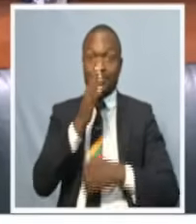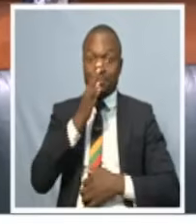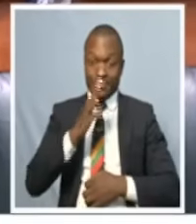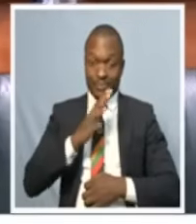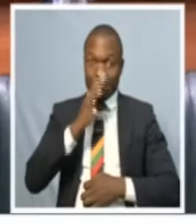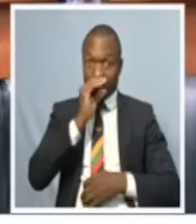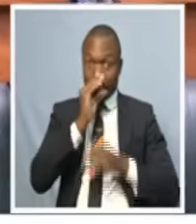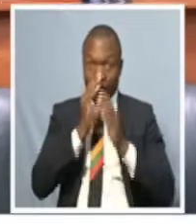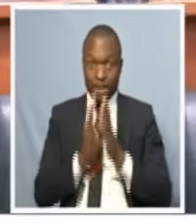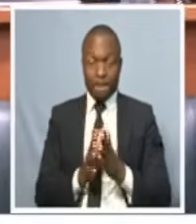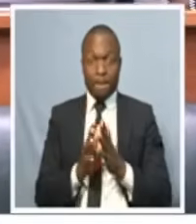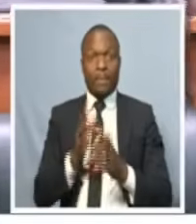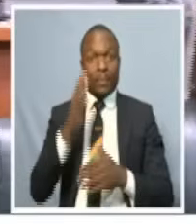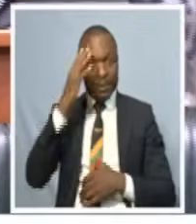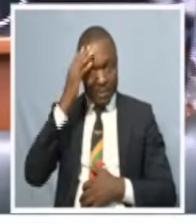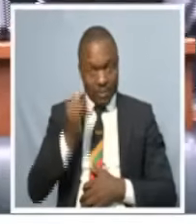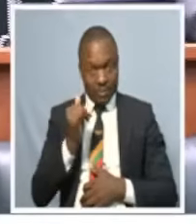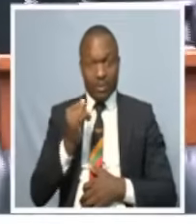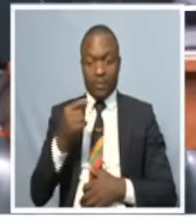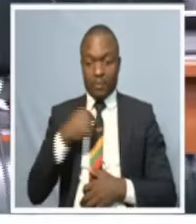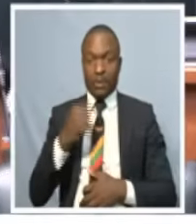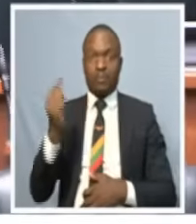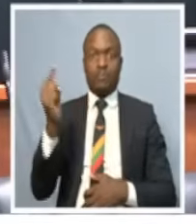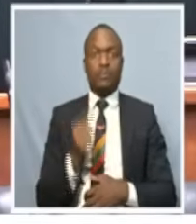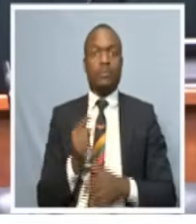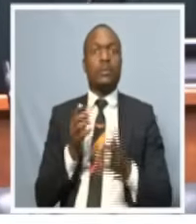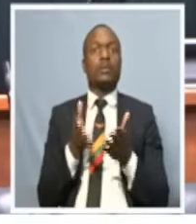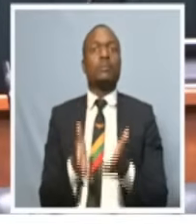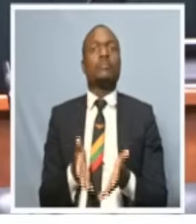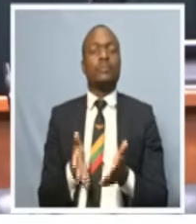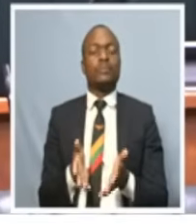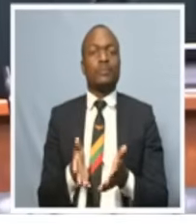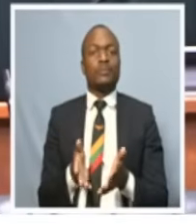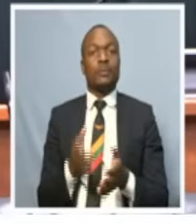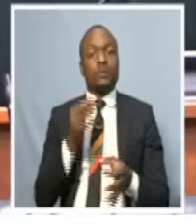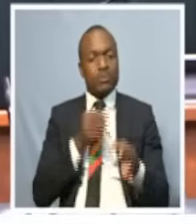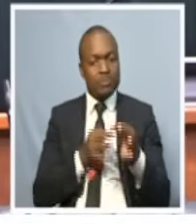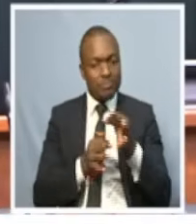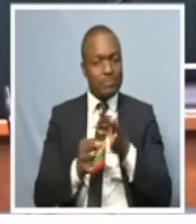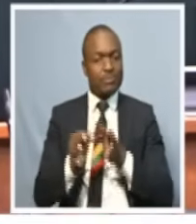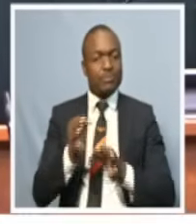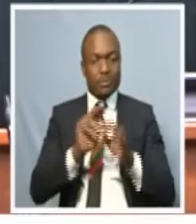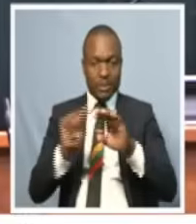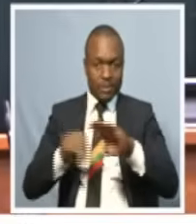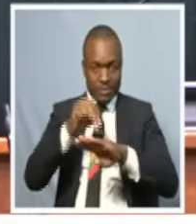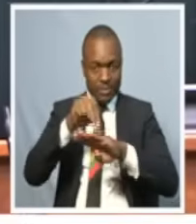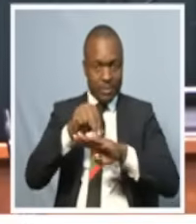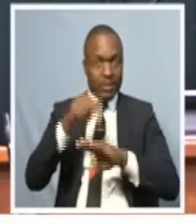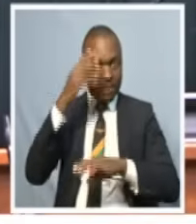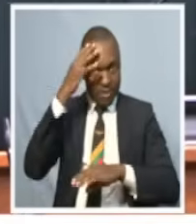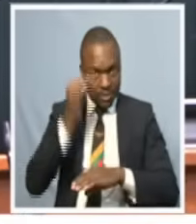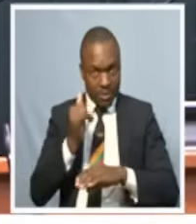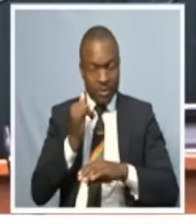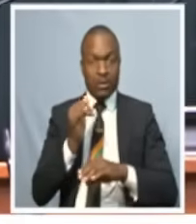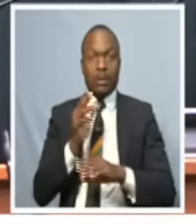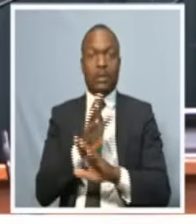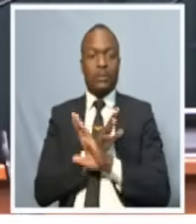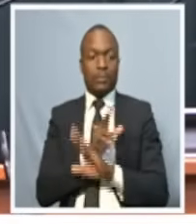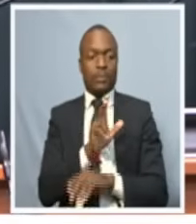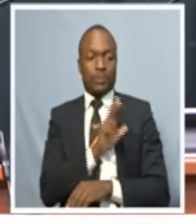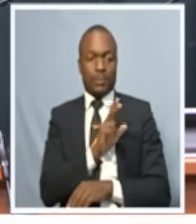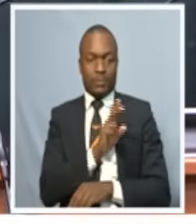Madam Speaker, that's why I have come to this House, to explain to the nation what the Zambia Police